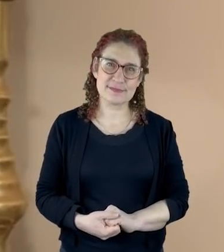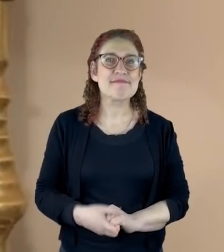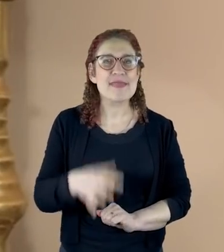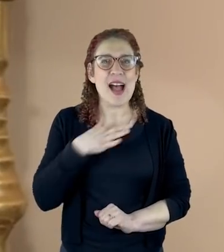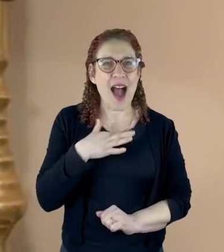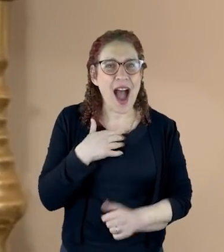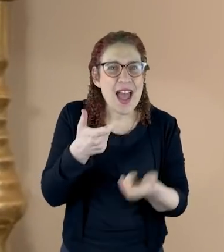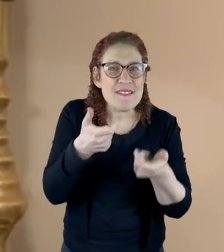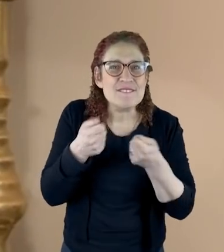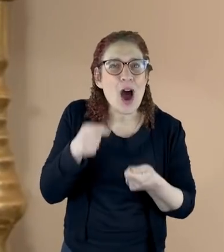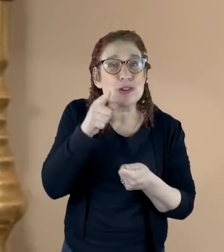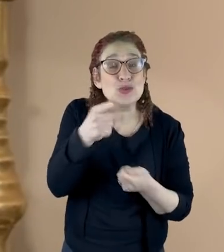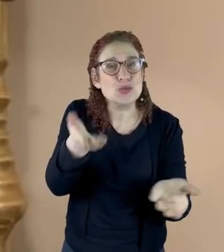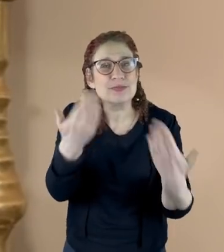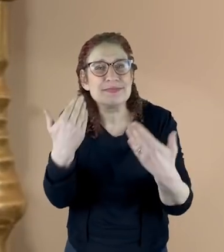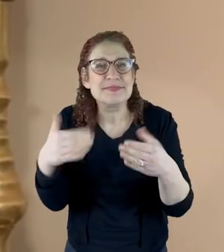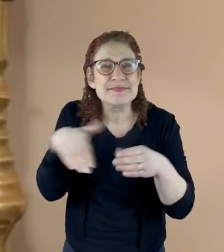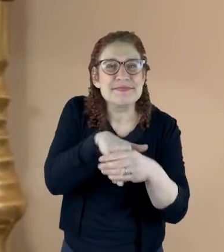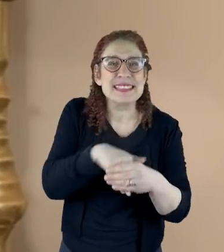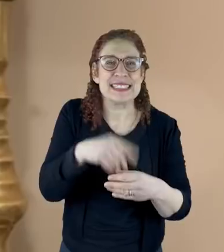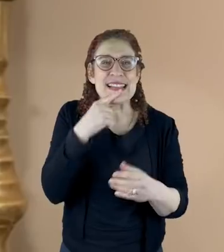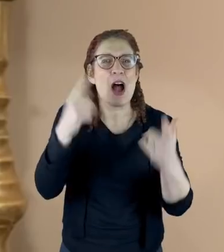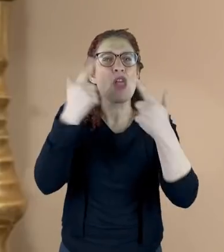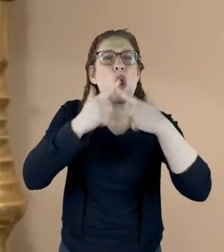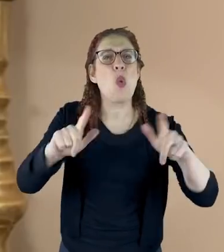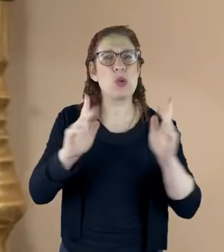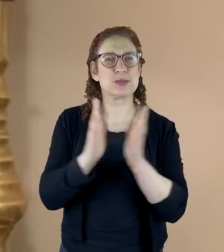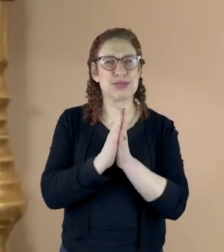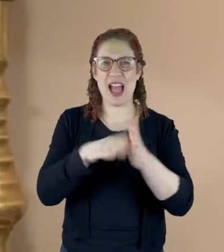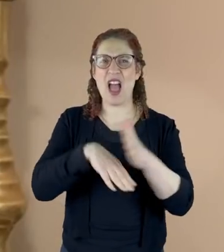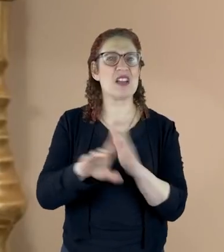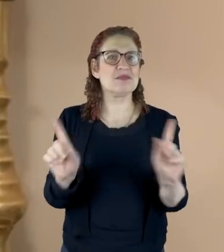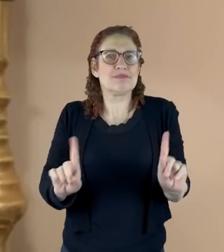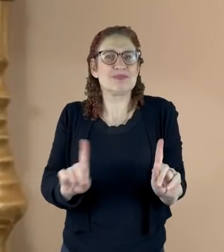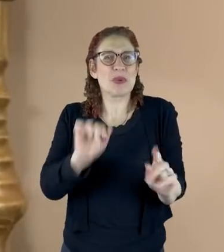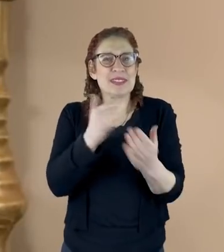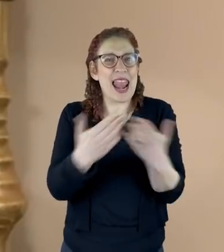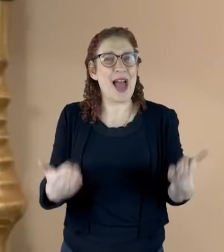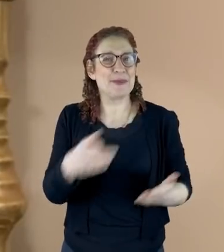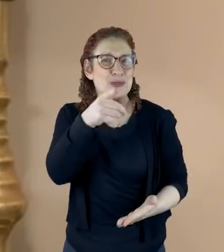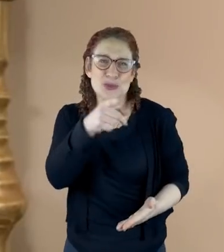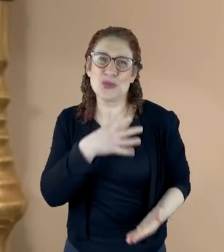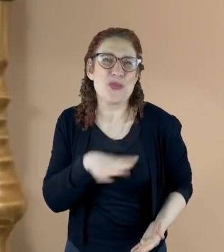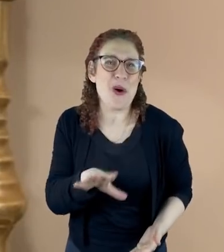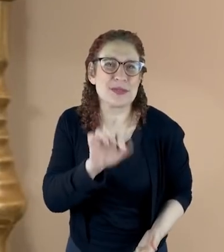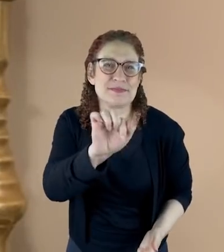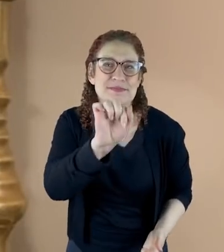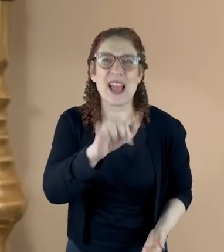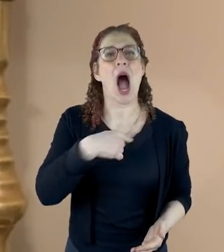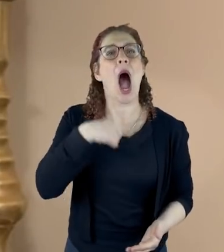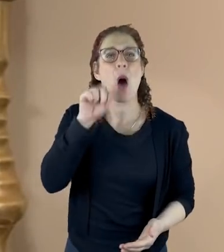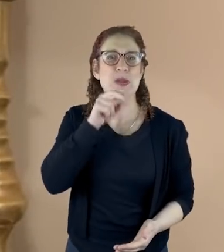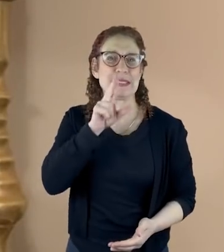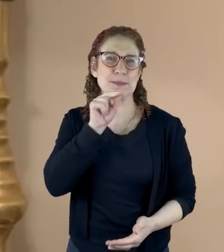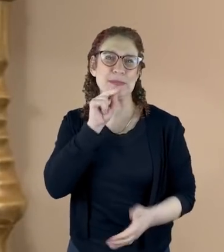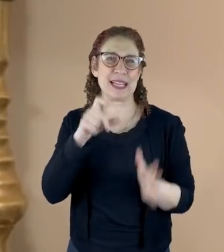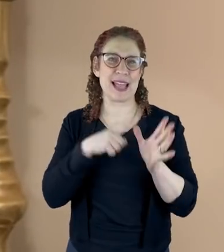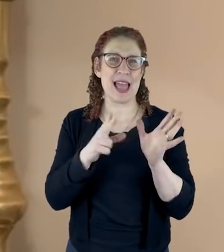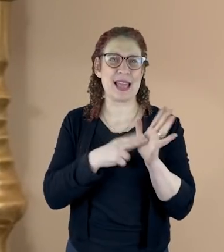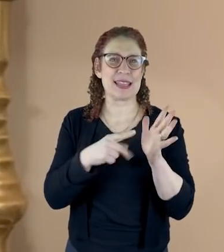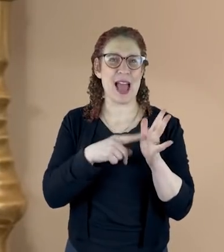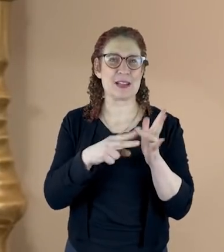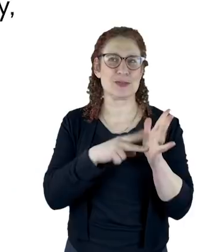May I invite you to say the Lord's Prayer in a language that is close to your heart as I say the Lord's Prayer in Cantonese.